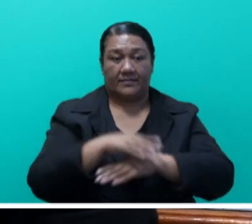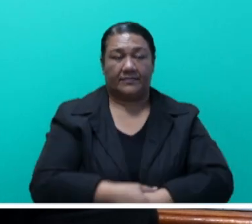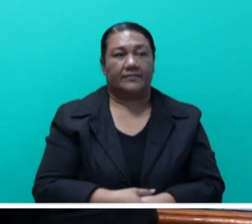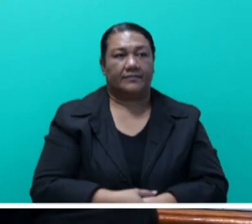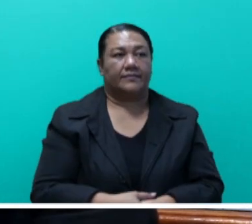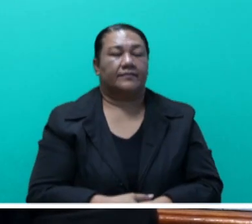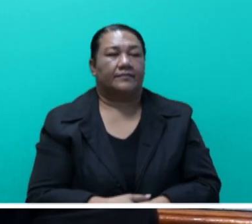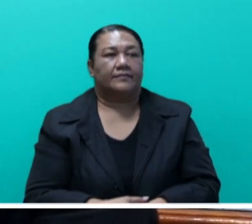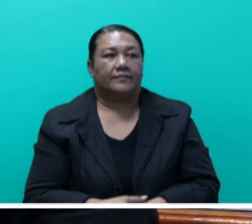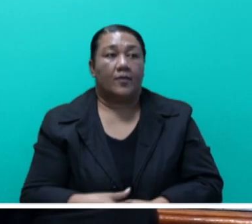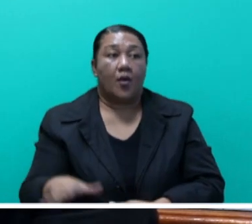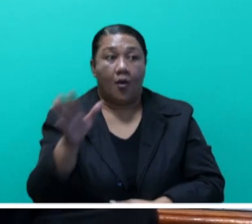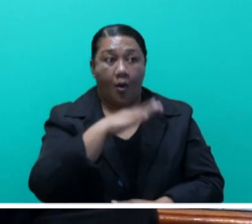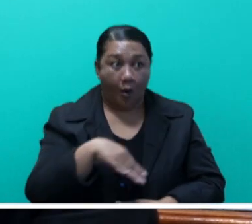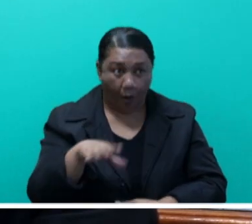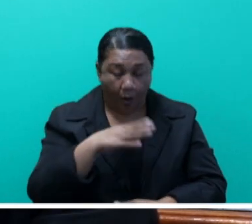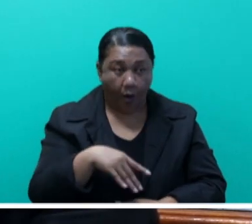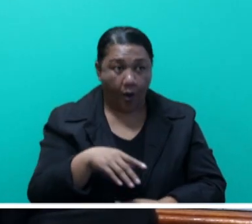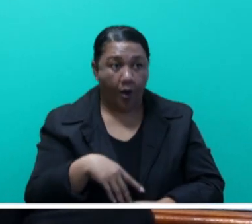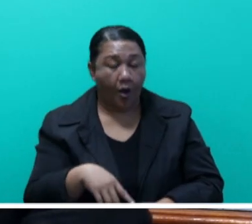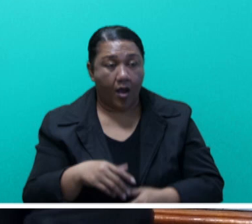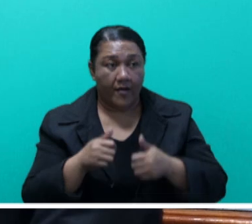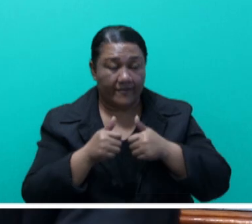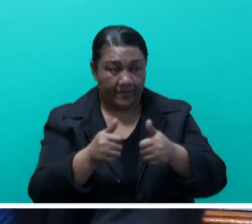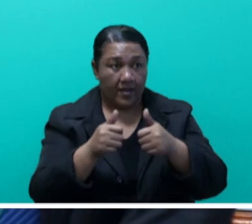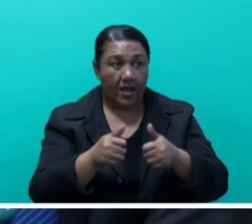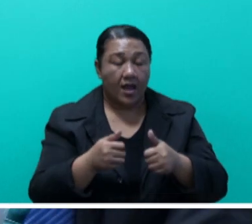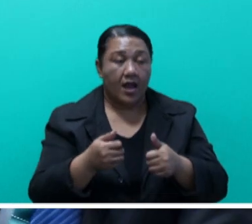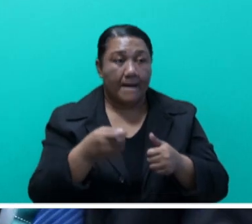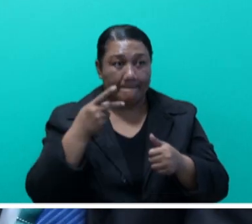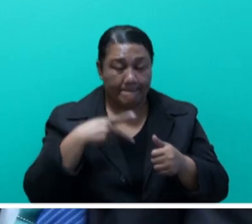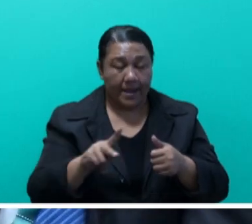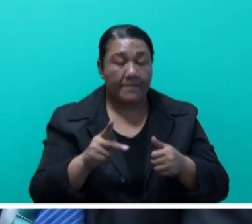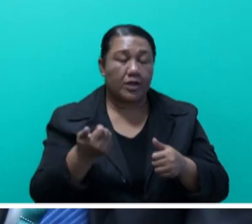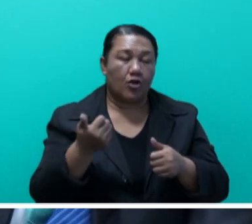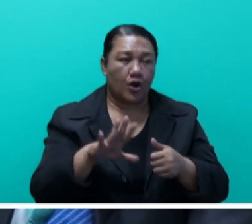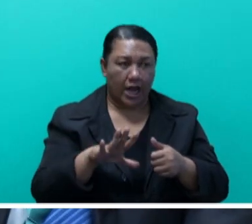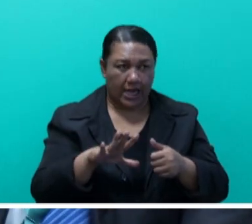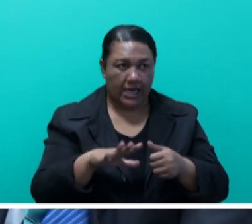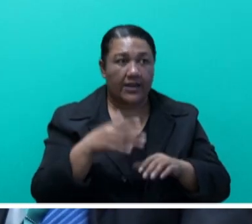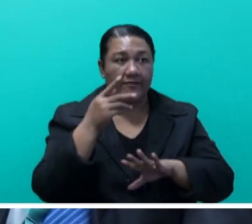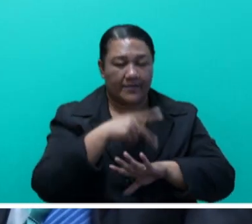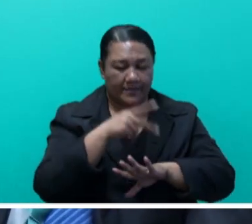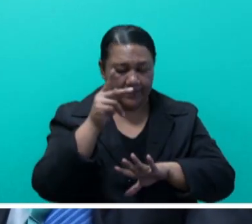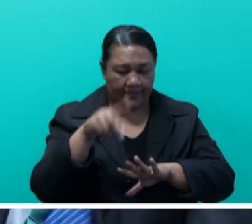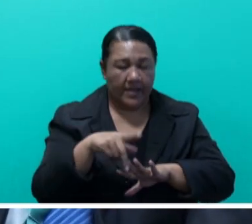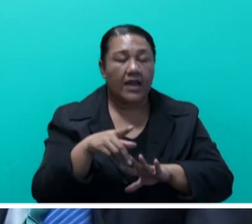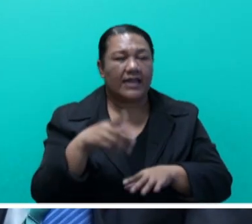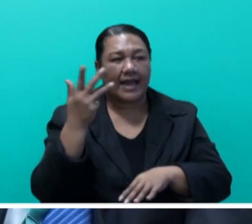all road users, vehicle owners, passengers and permit holders of public services vehicles are governed by the Land Transport Act